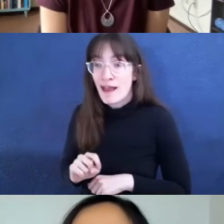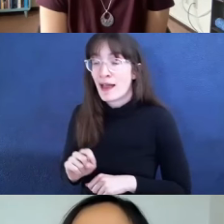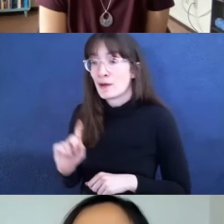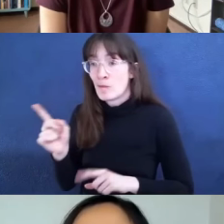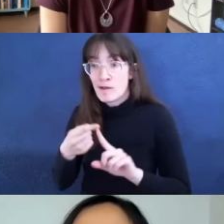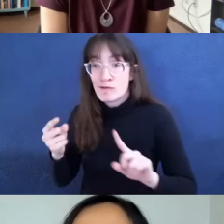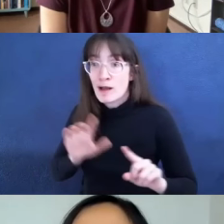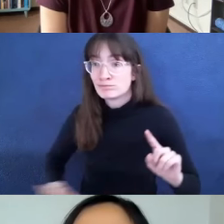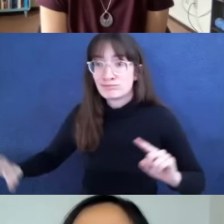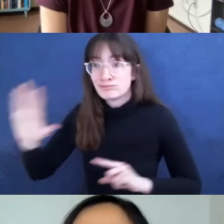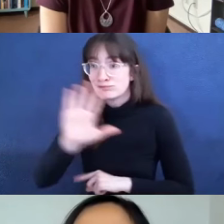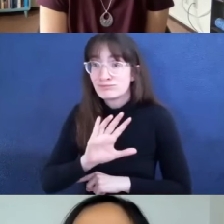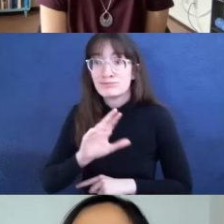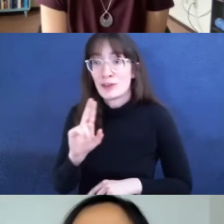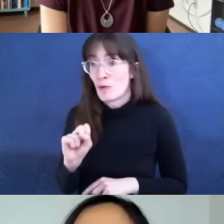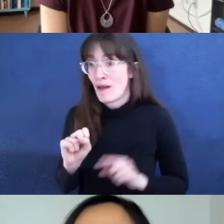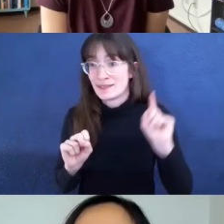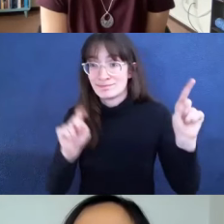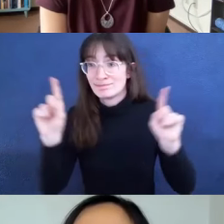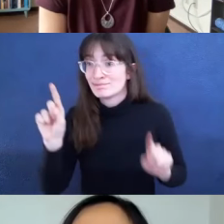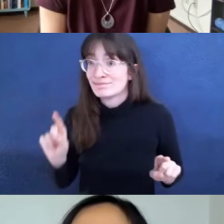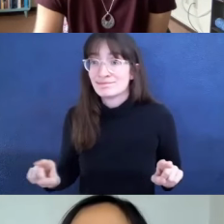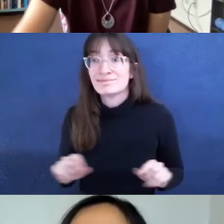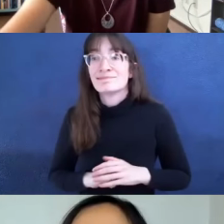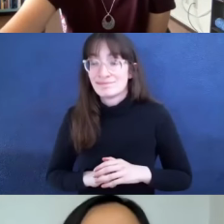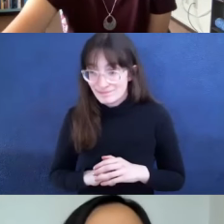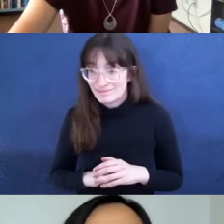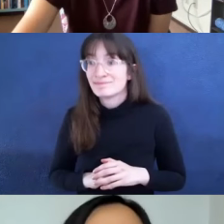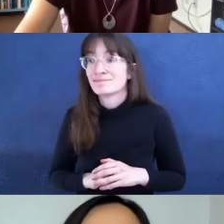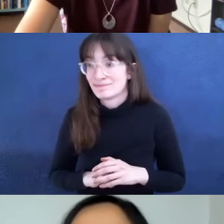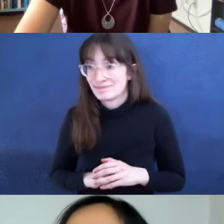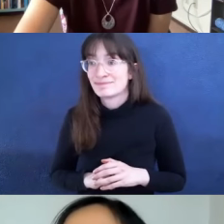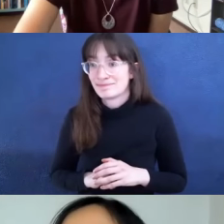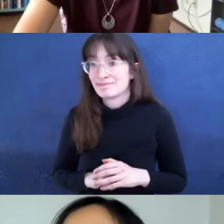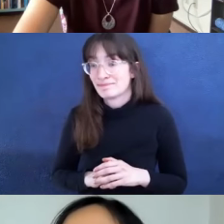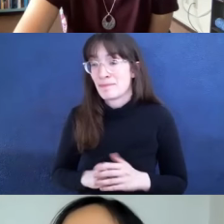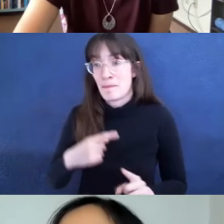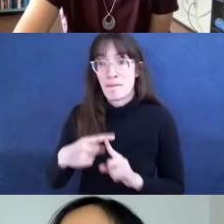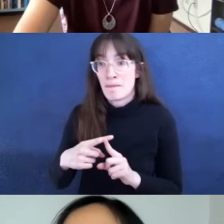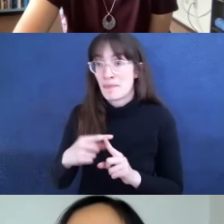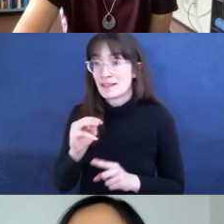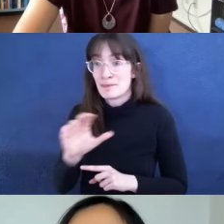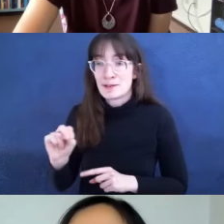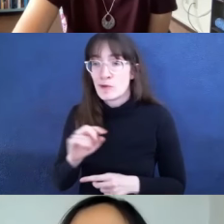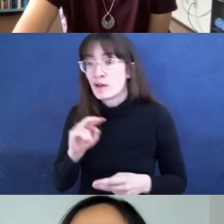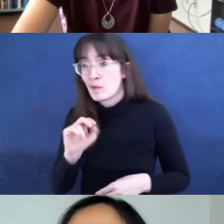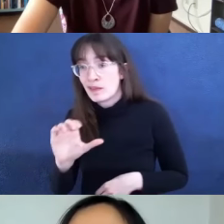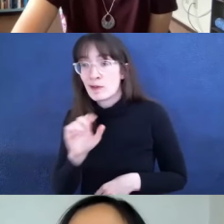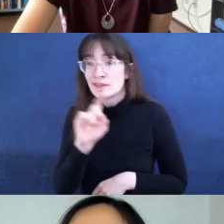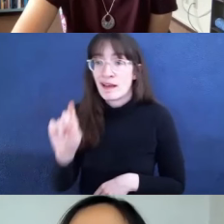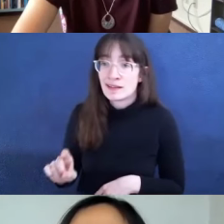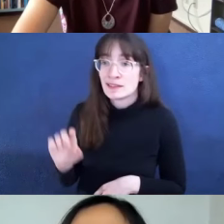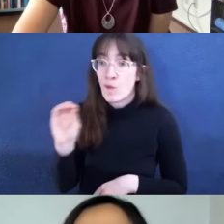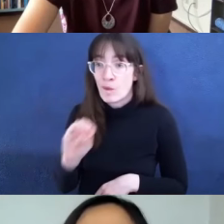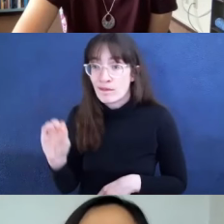four corners of the US, I guess, depending on which corners you pick. We've got Minnesota, and then North Carolina, Texas,